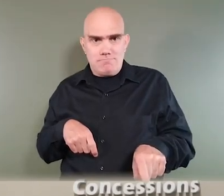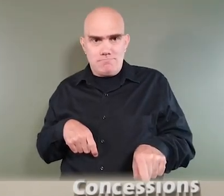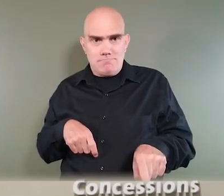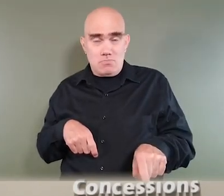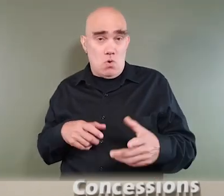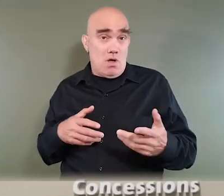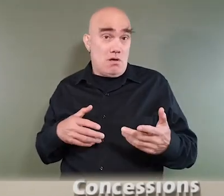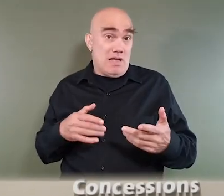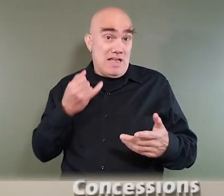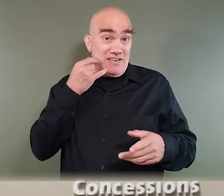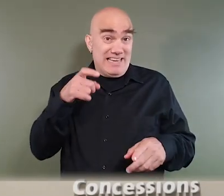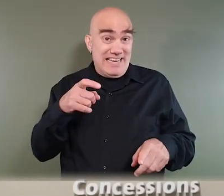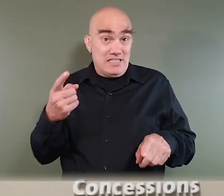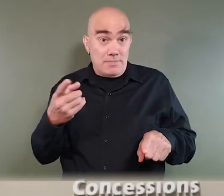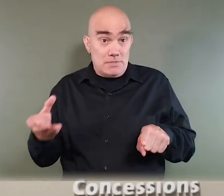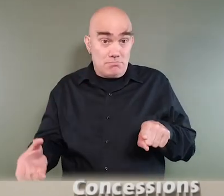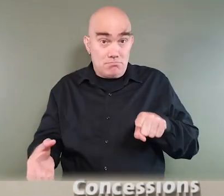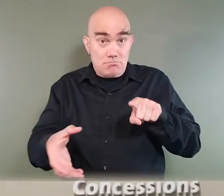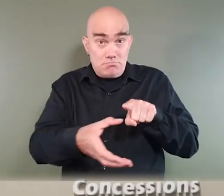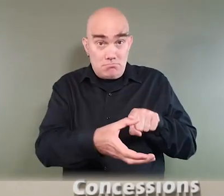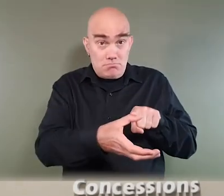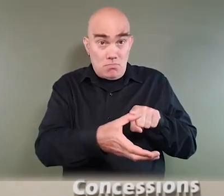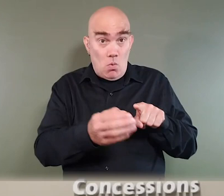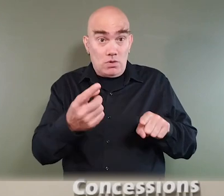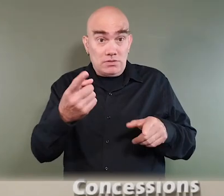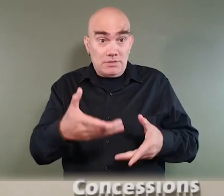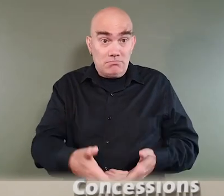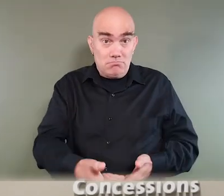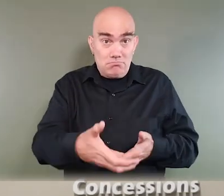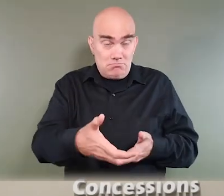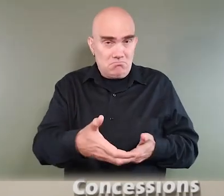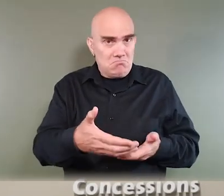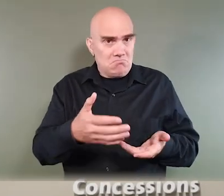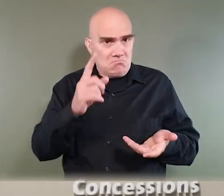or have somebody give you a hand. The heel goes down and the toe goes up.